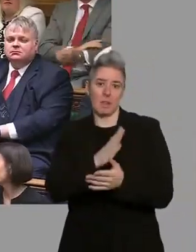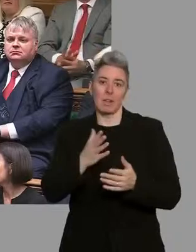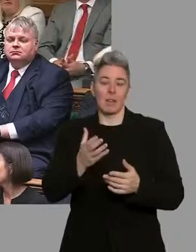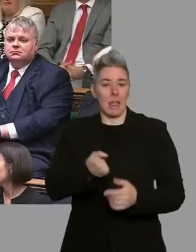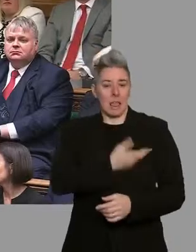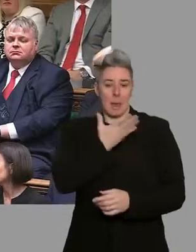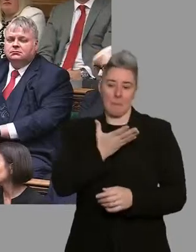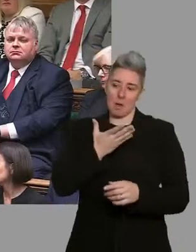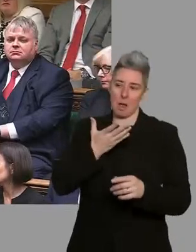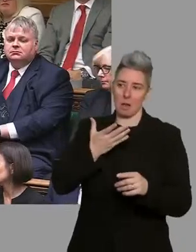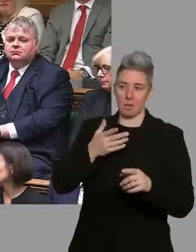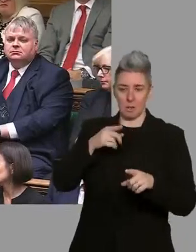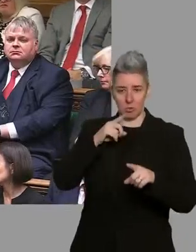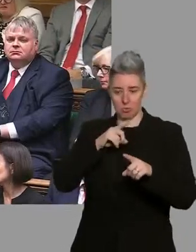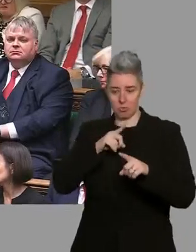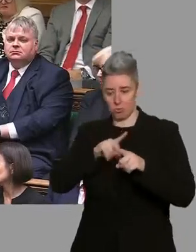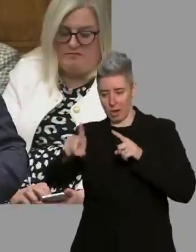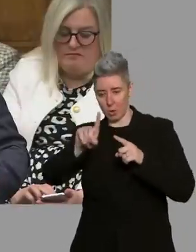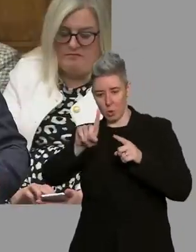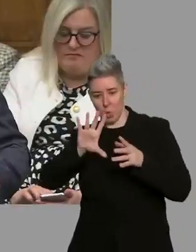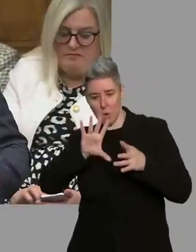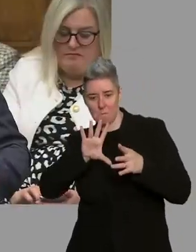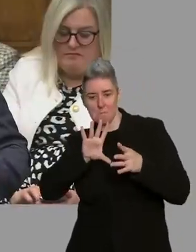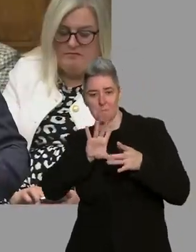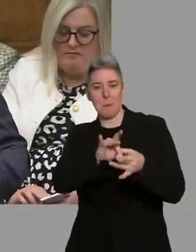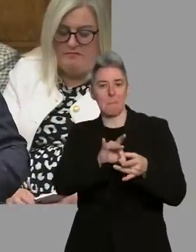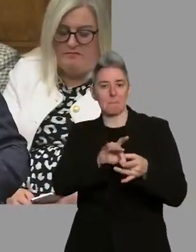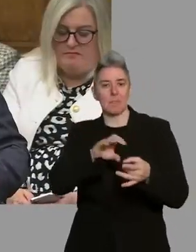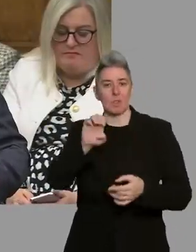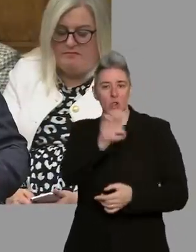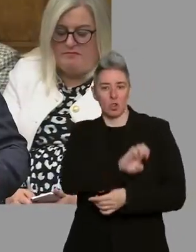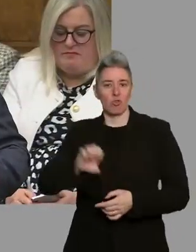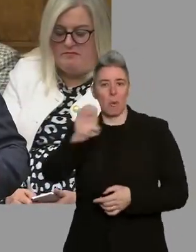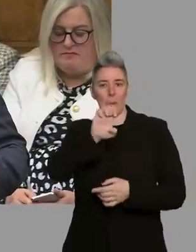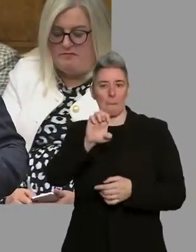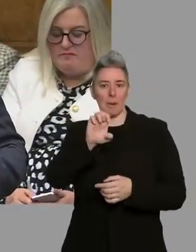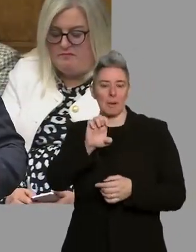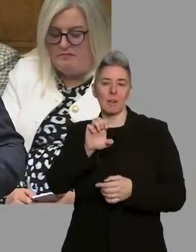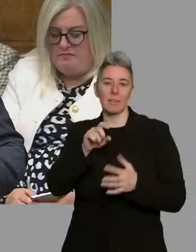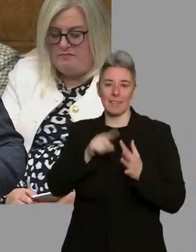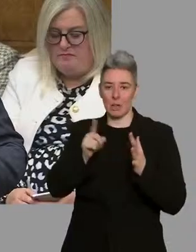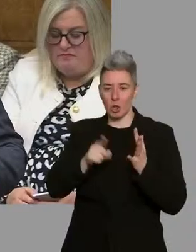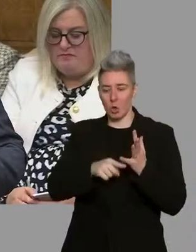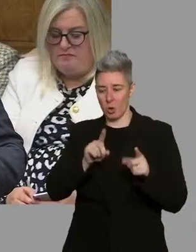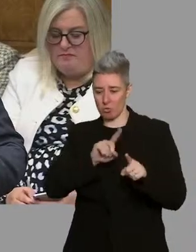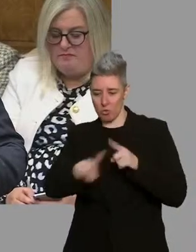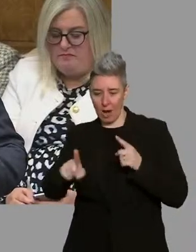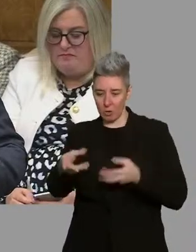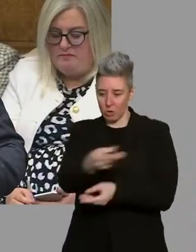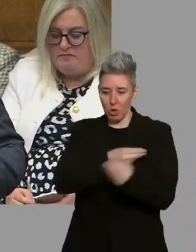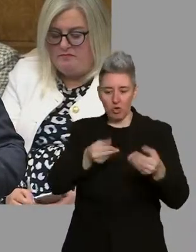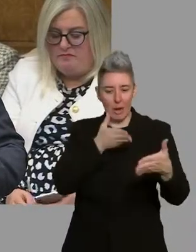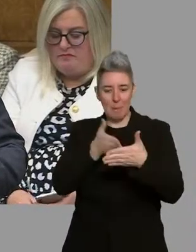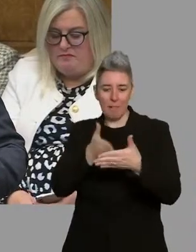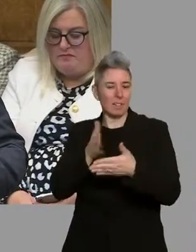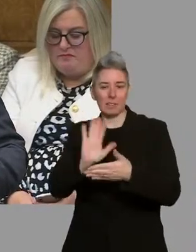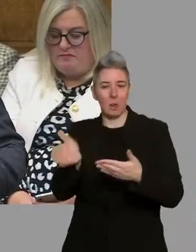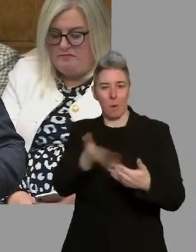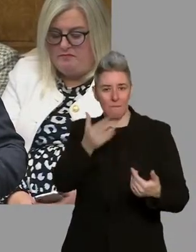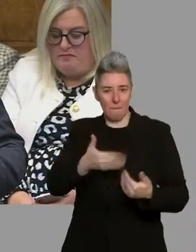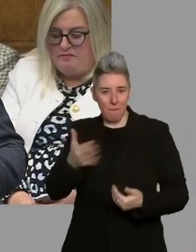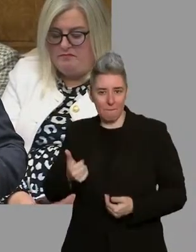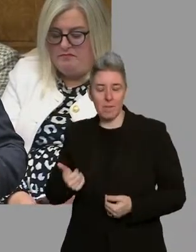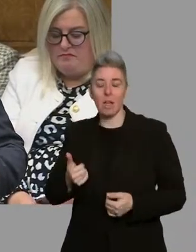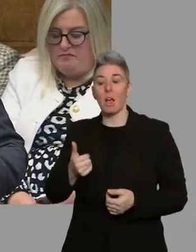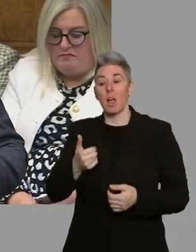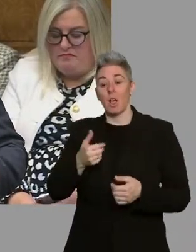seek to remove unnecessary trade barriers. The trading links between the UK and mainland Europe are of particular importance to